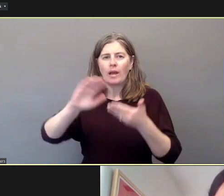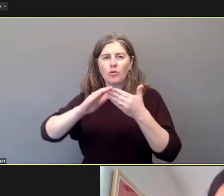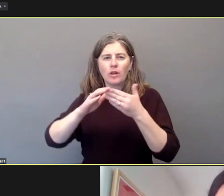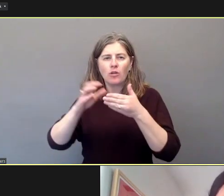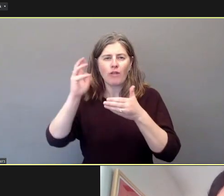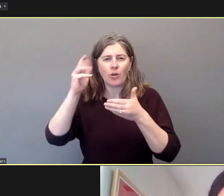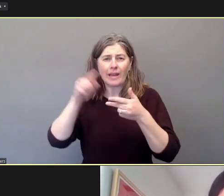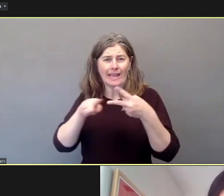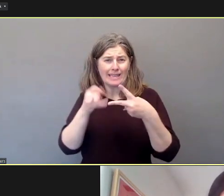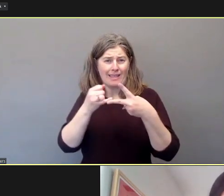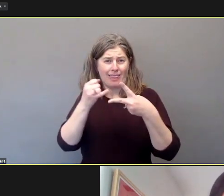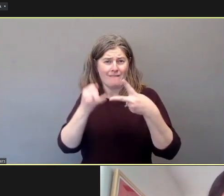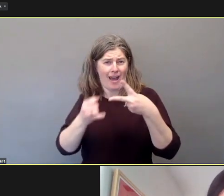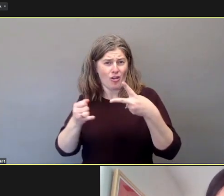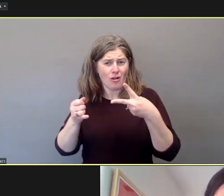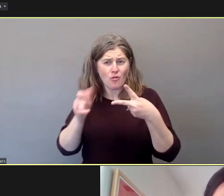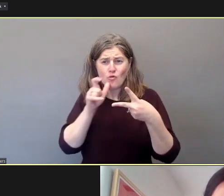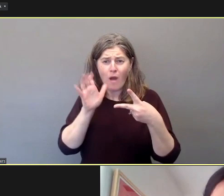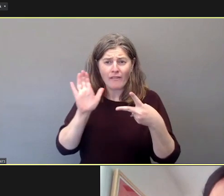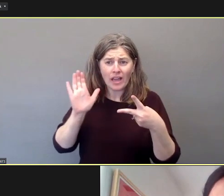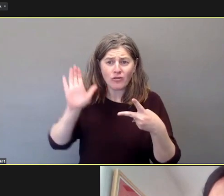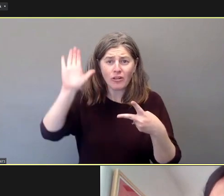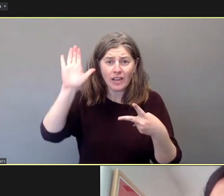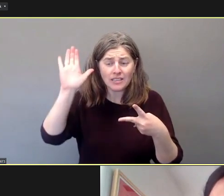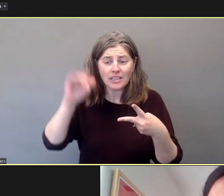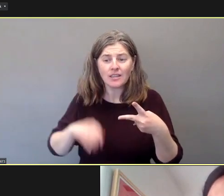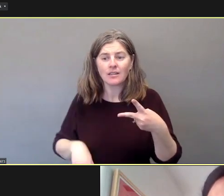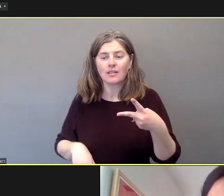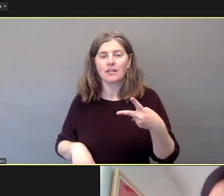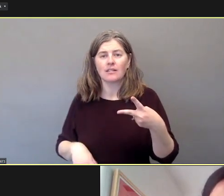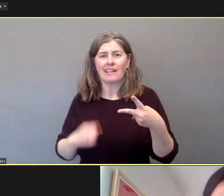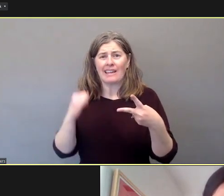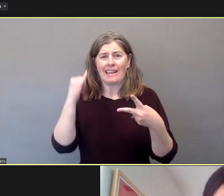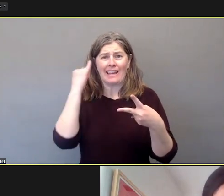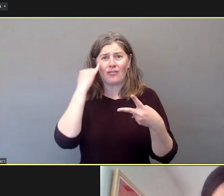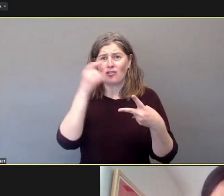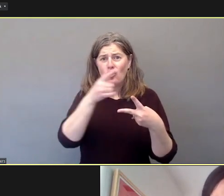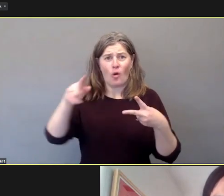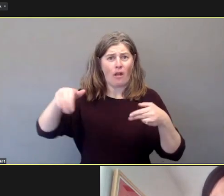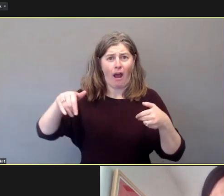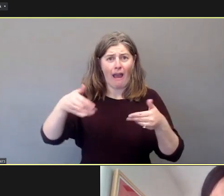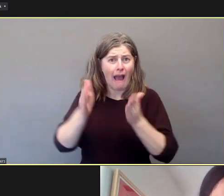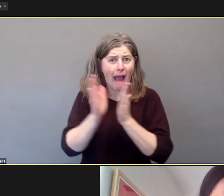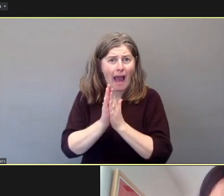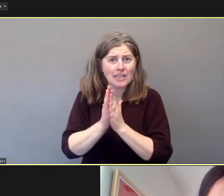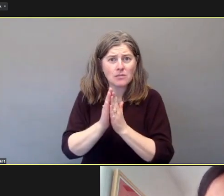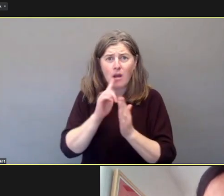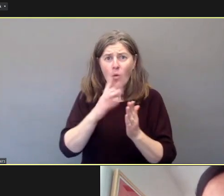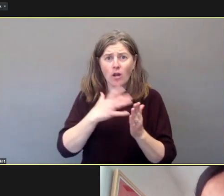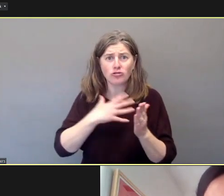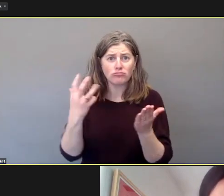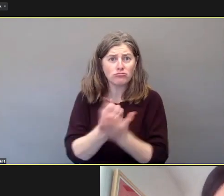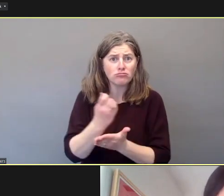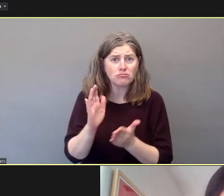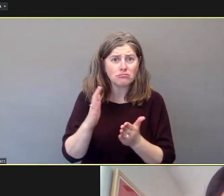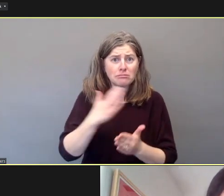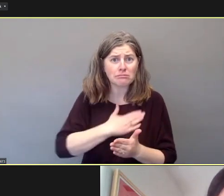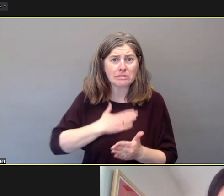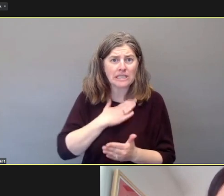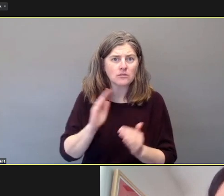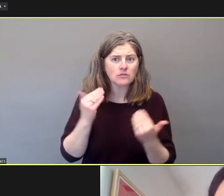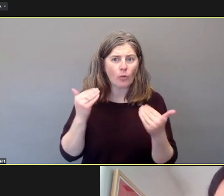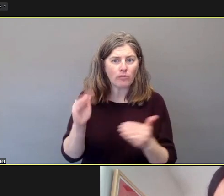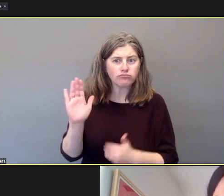final media partner that has a hand raised. So if someone has not yet asked a question but would like to do so, it's an invitation to do